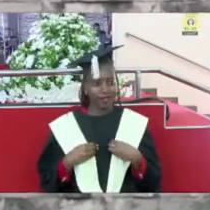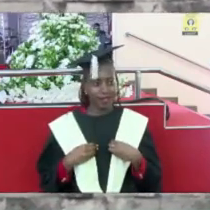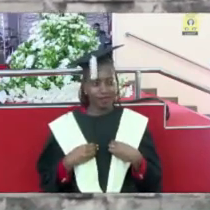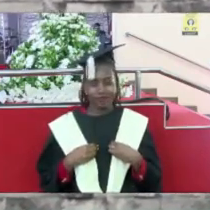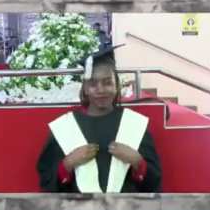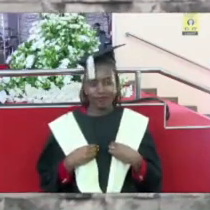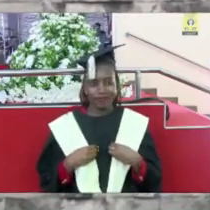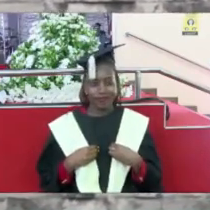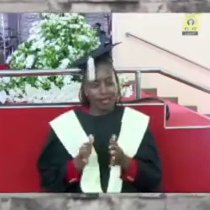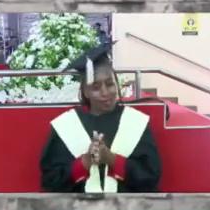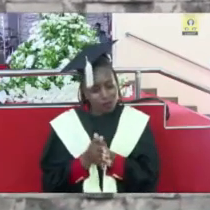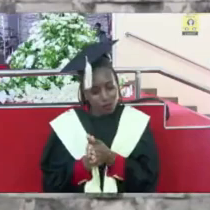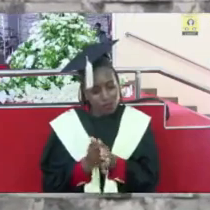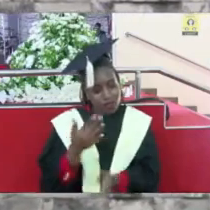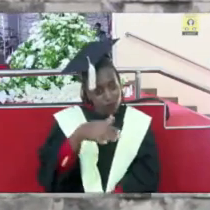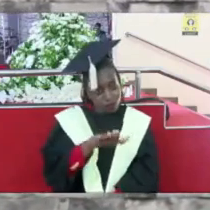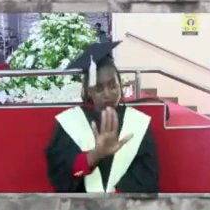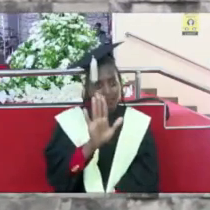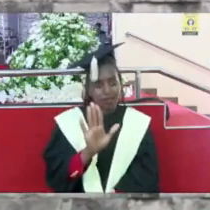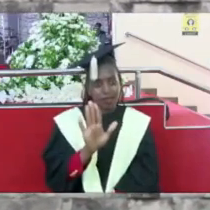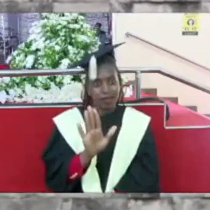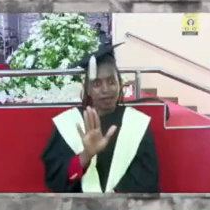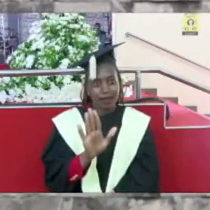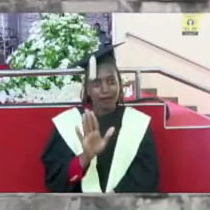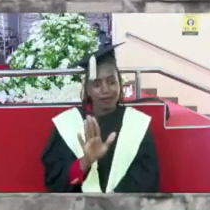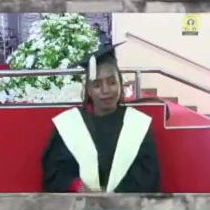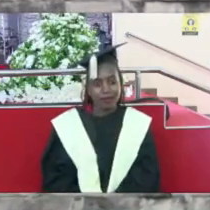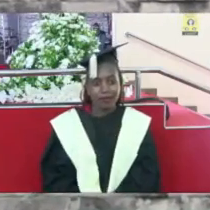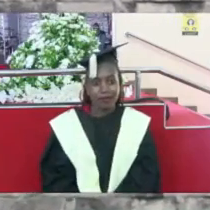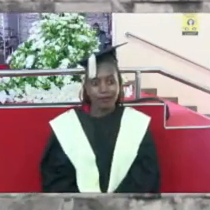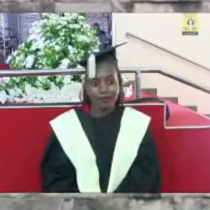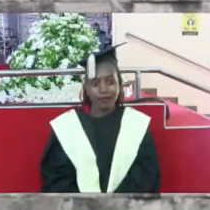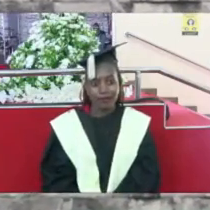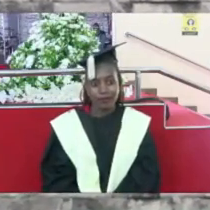Hiyo hadithi ni yako. It is yours. It's your story.